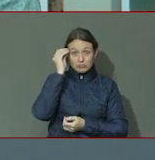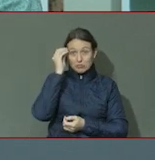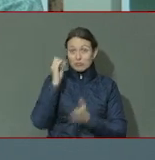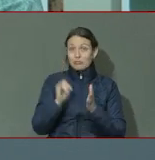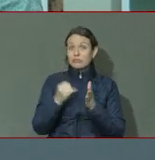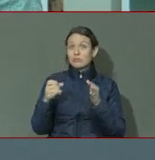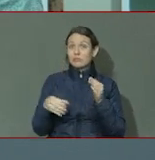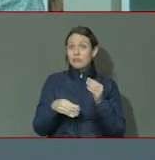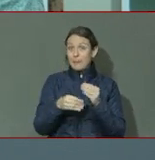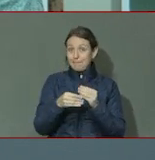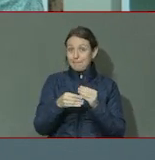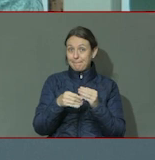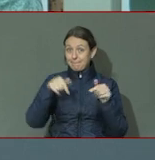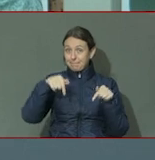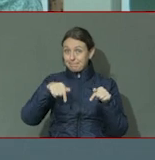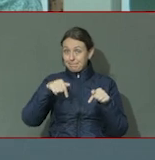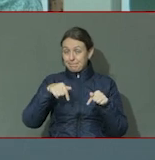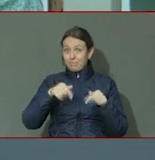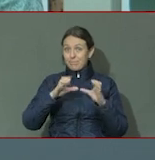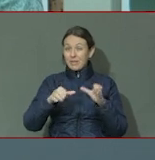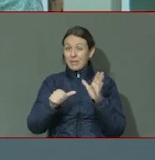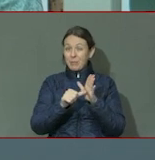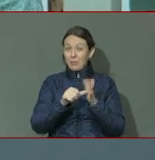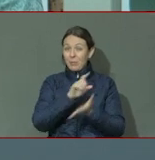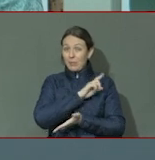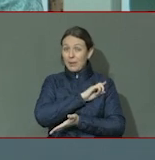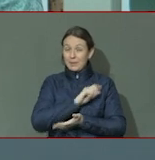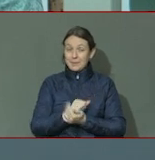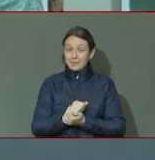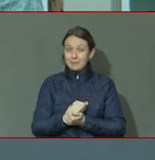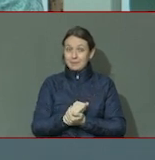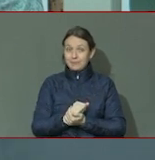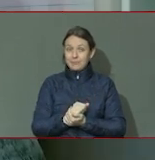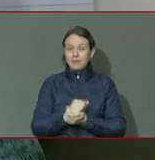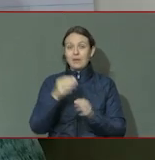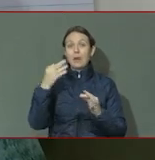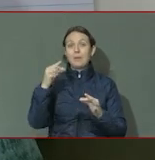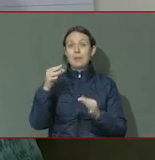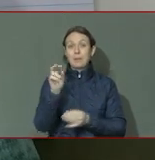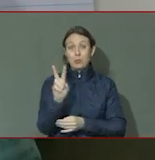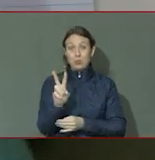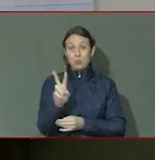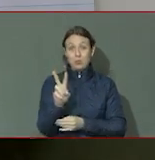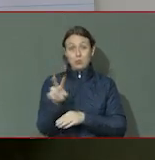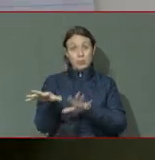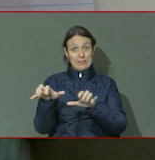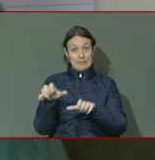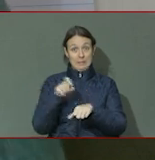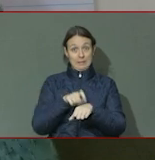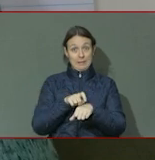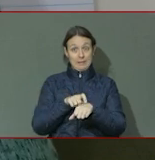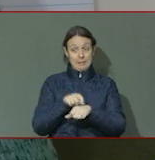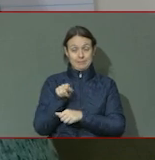you the importance of today's lesson, if you look at paper 2 in the exam,